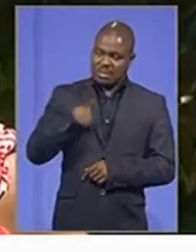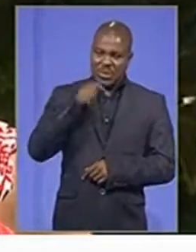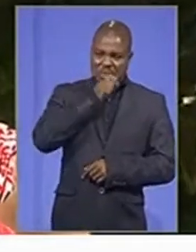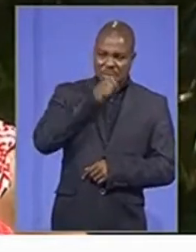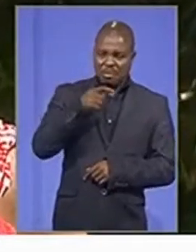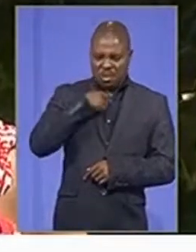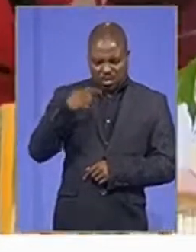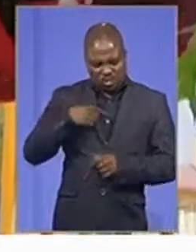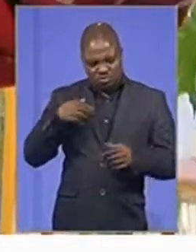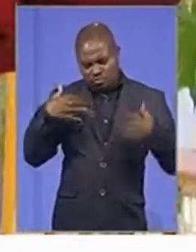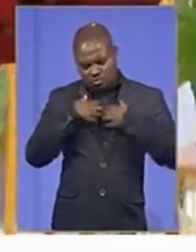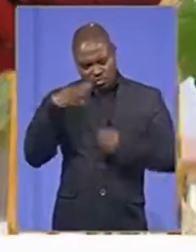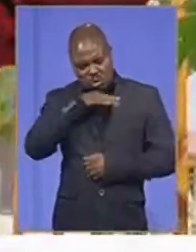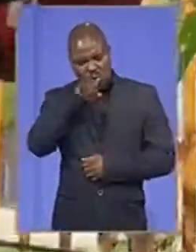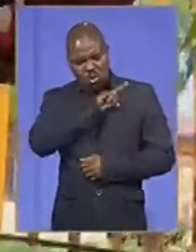my gift.